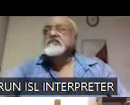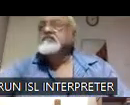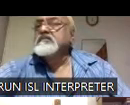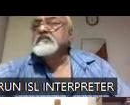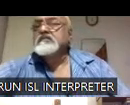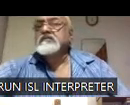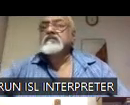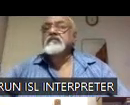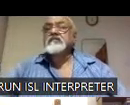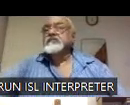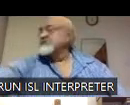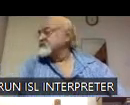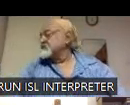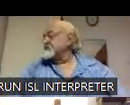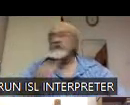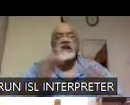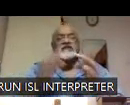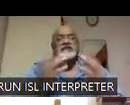picture?